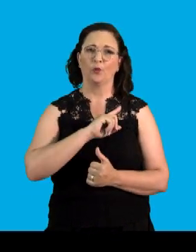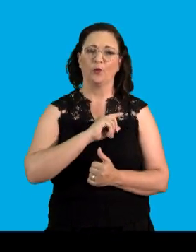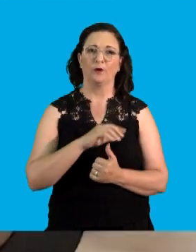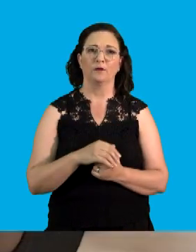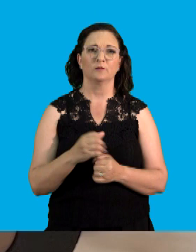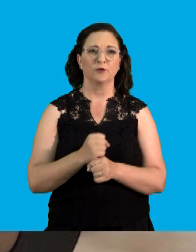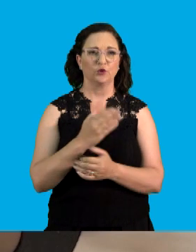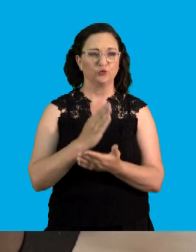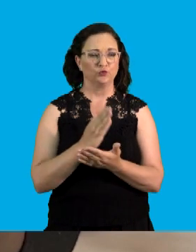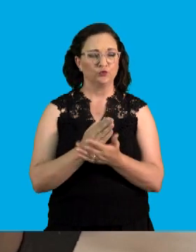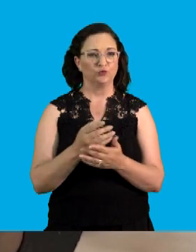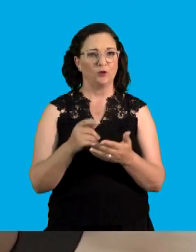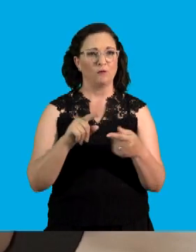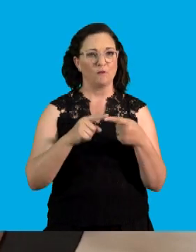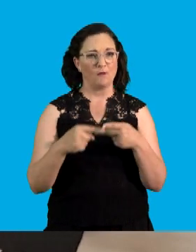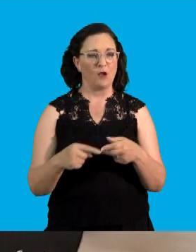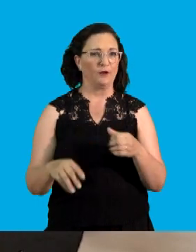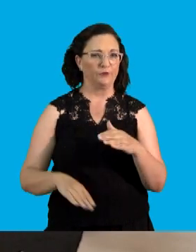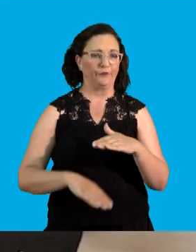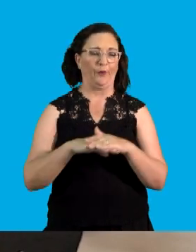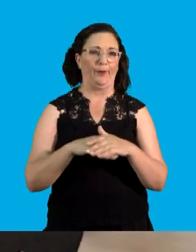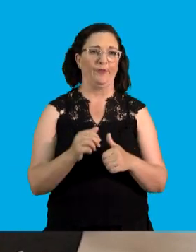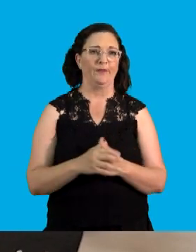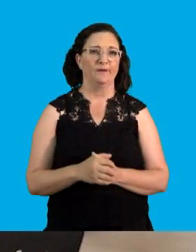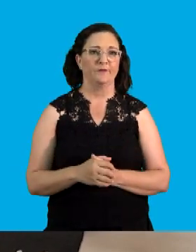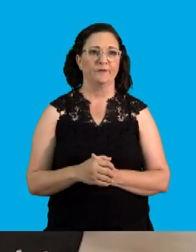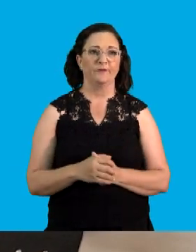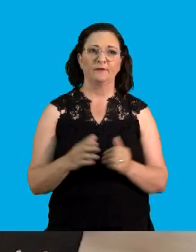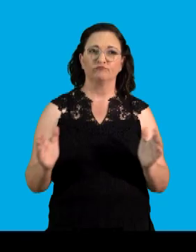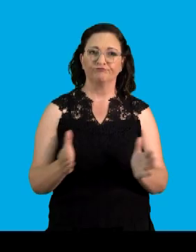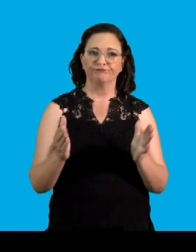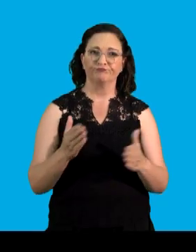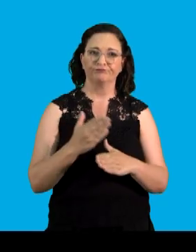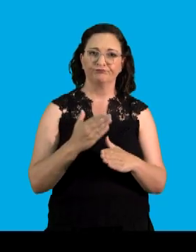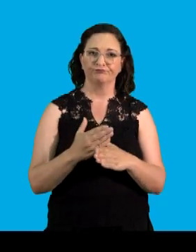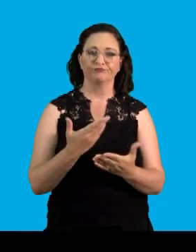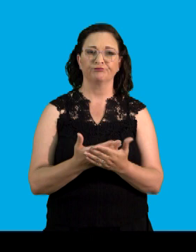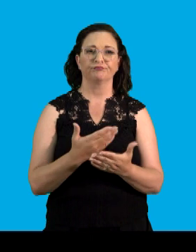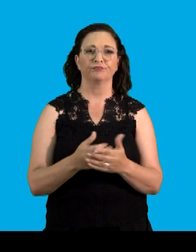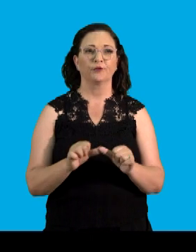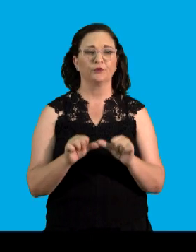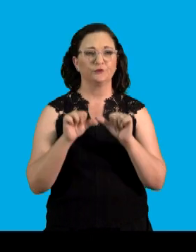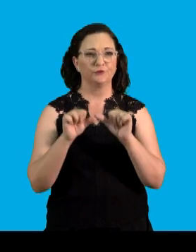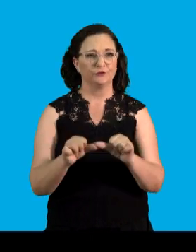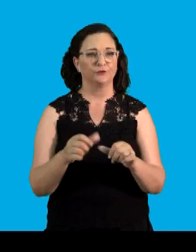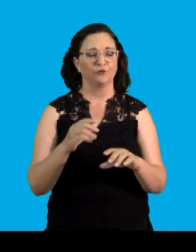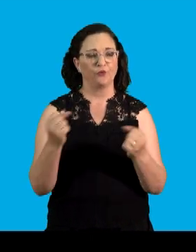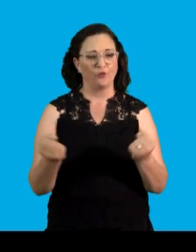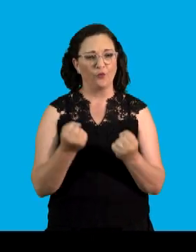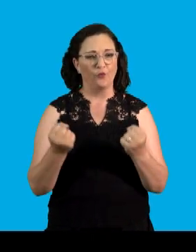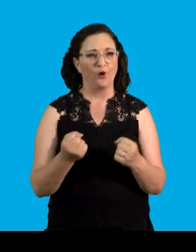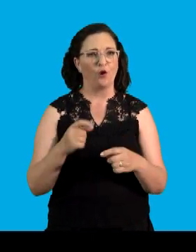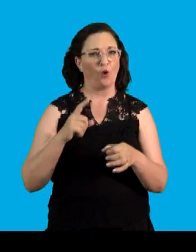ensure maximum marks. So discuss the importance. It encourages workers to continue to